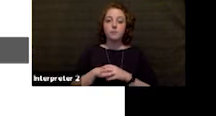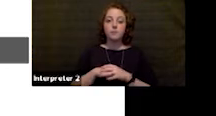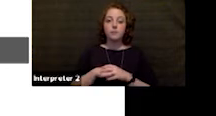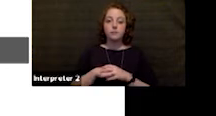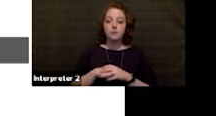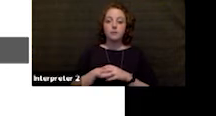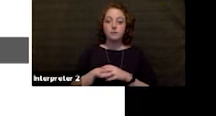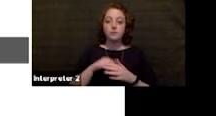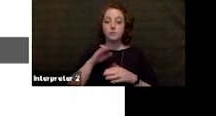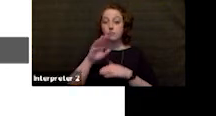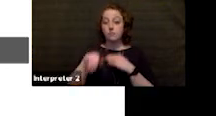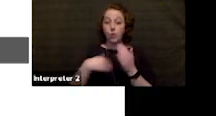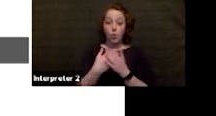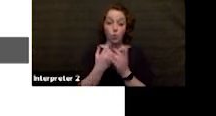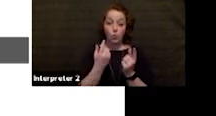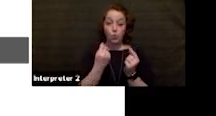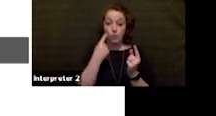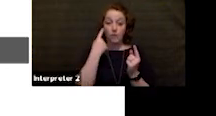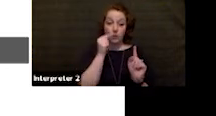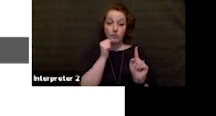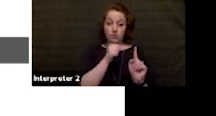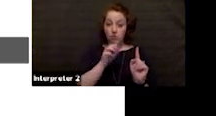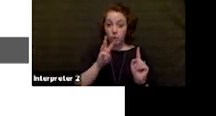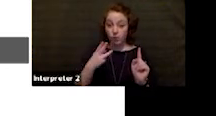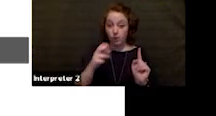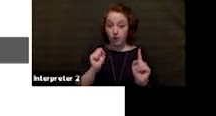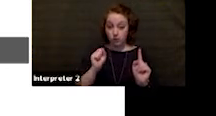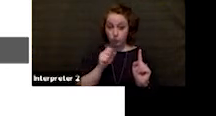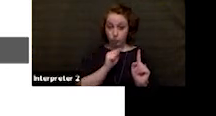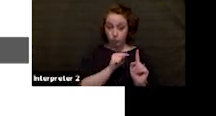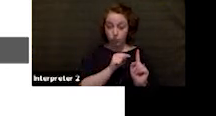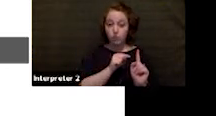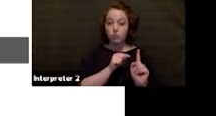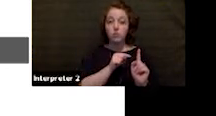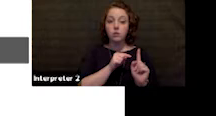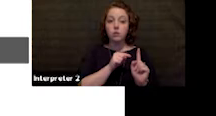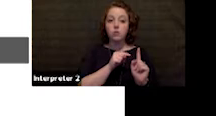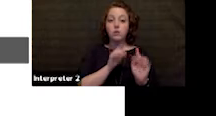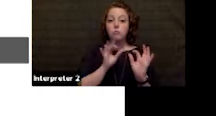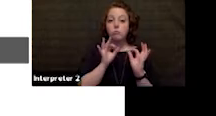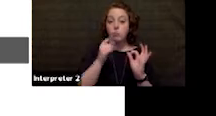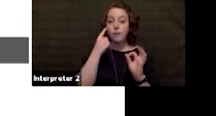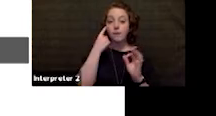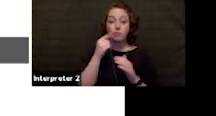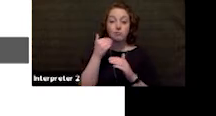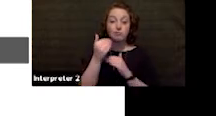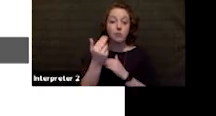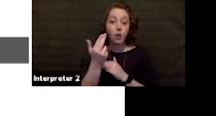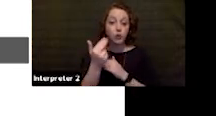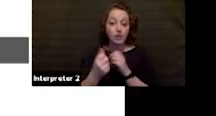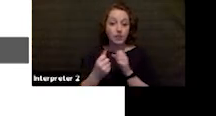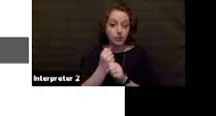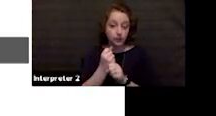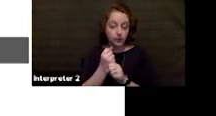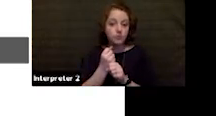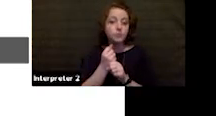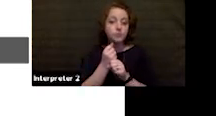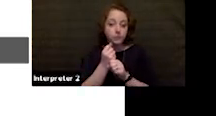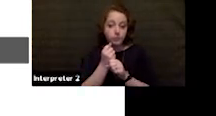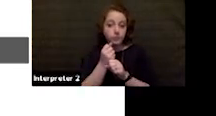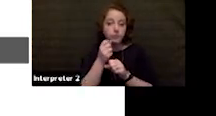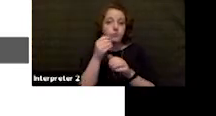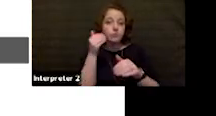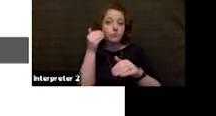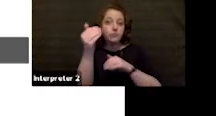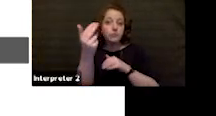needed for Waco High School specifically for the next 13 years, just pick that horizon, that's when the useful